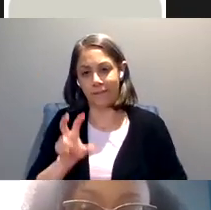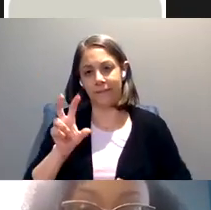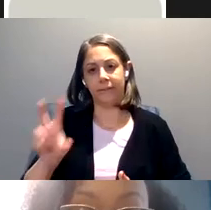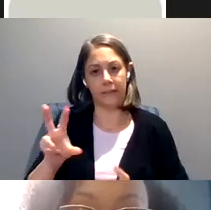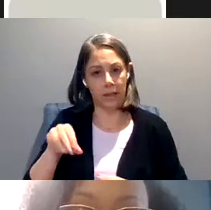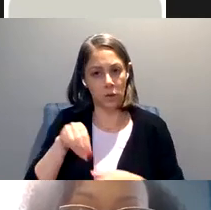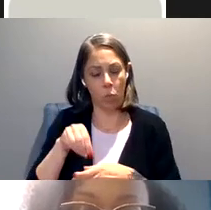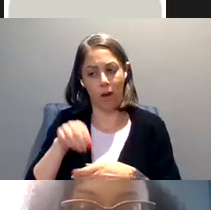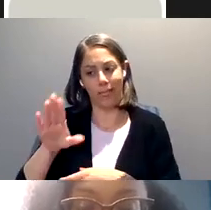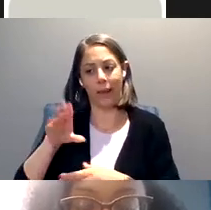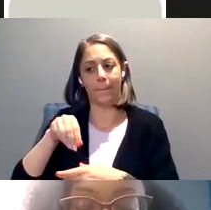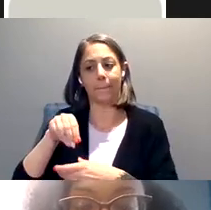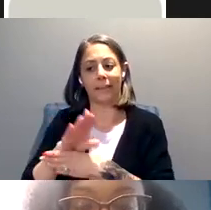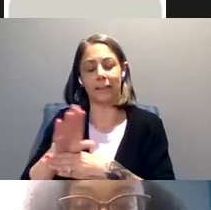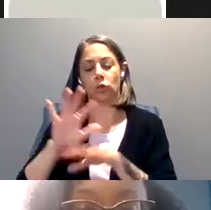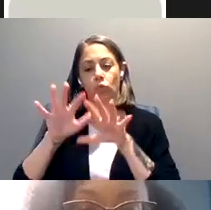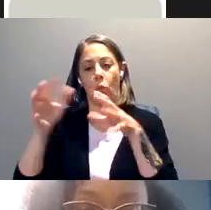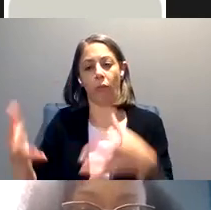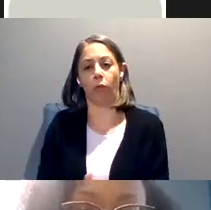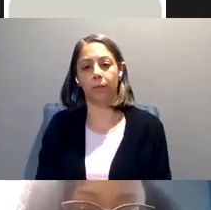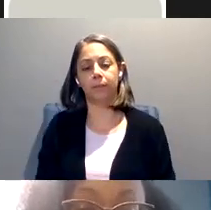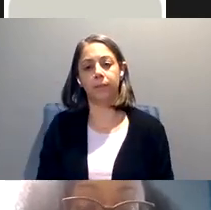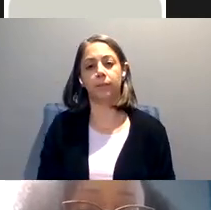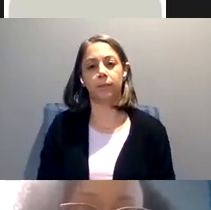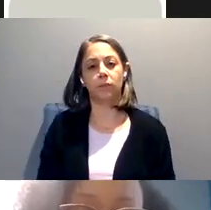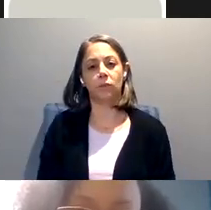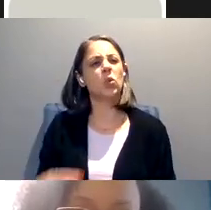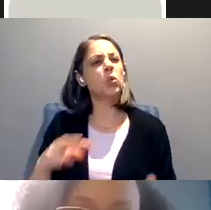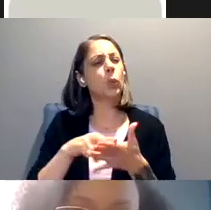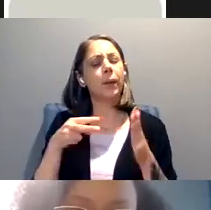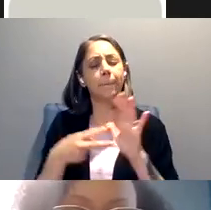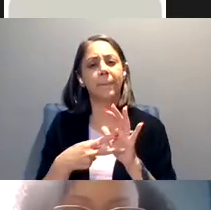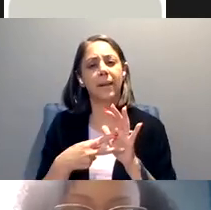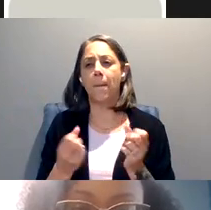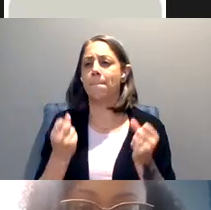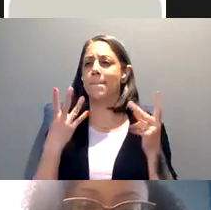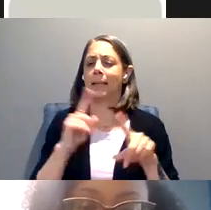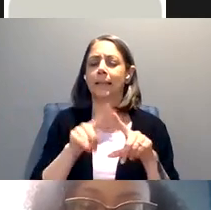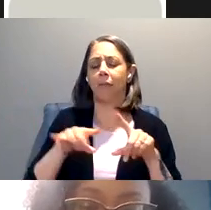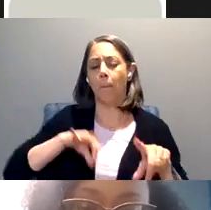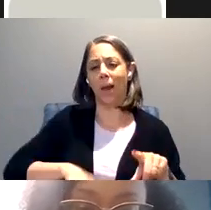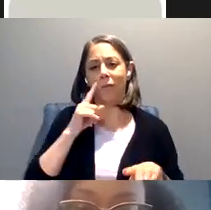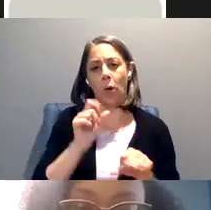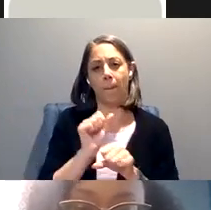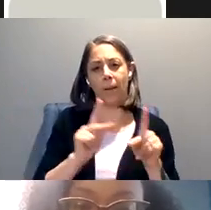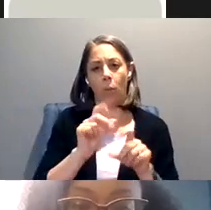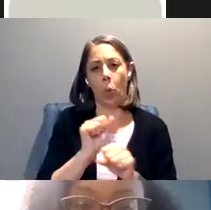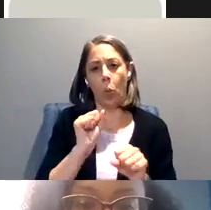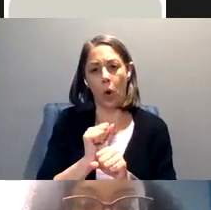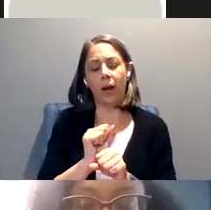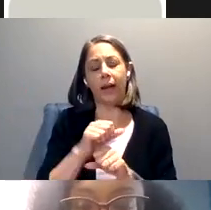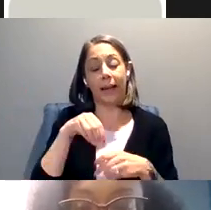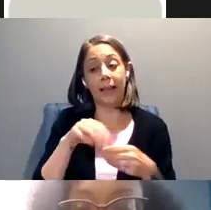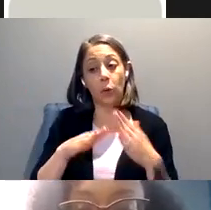business overall. And that translates to a number of different benefits for the folks that are working in communities in these